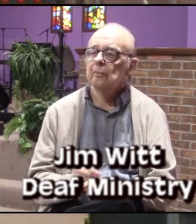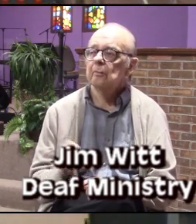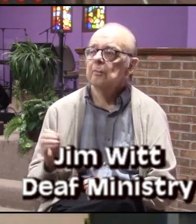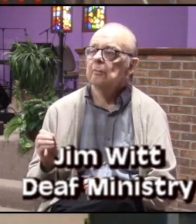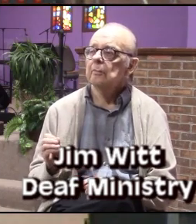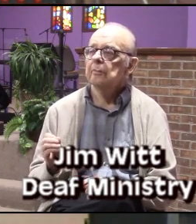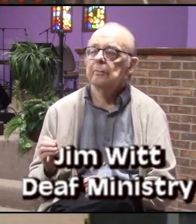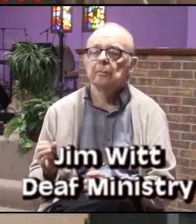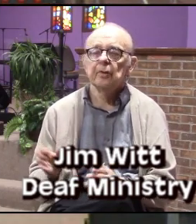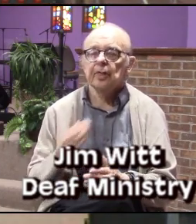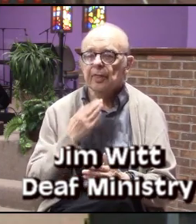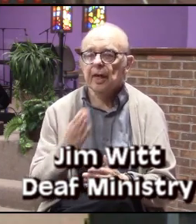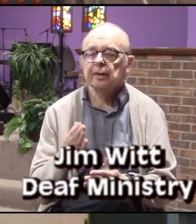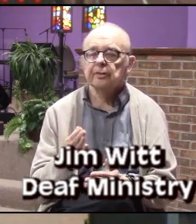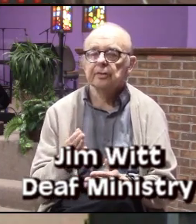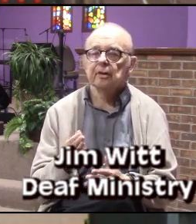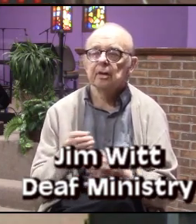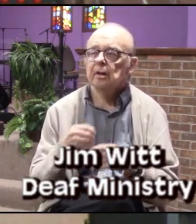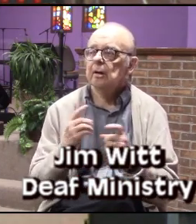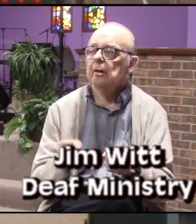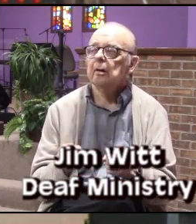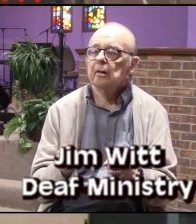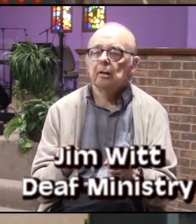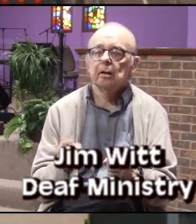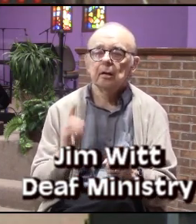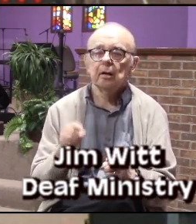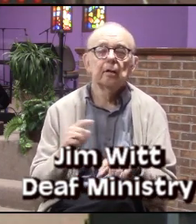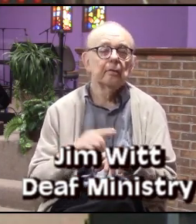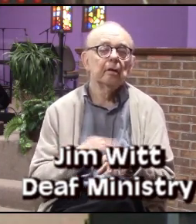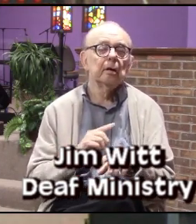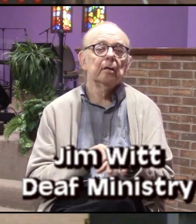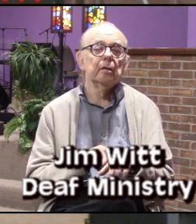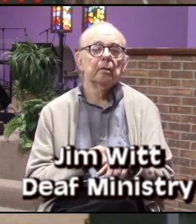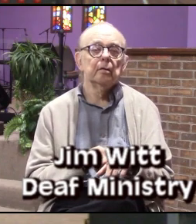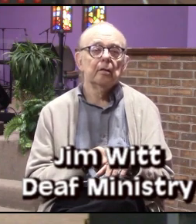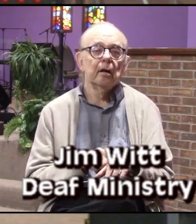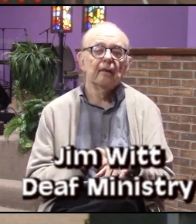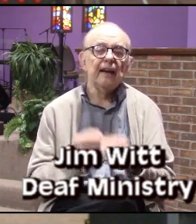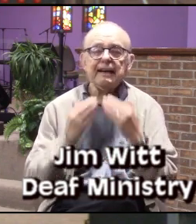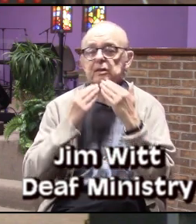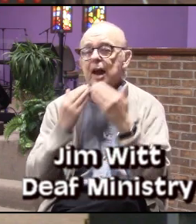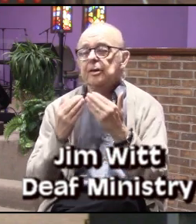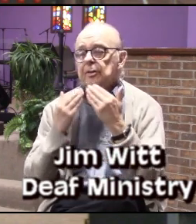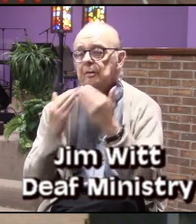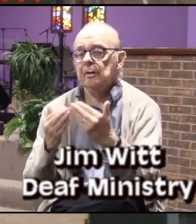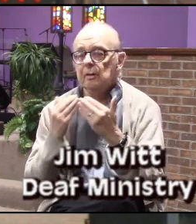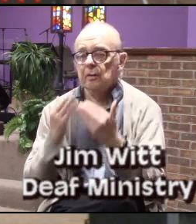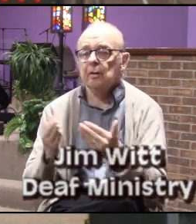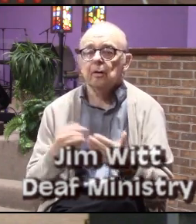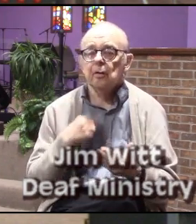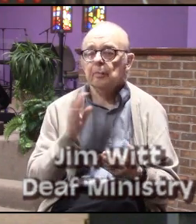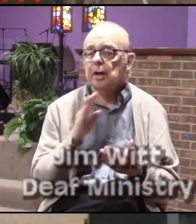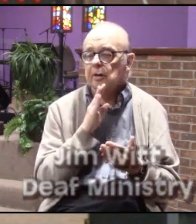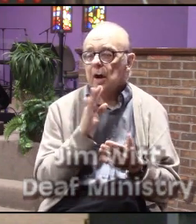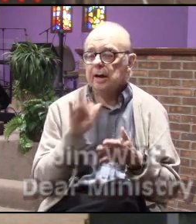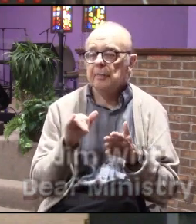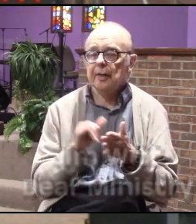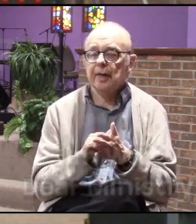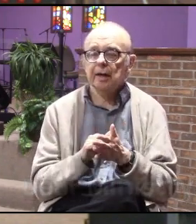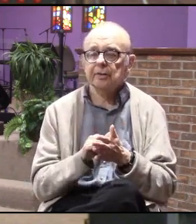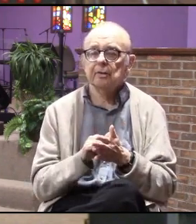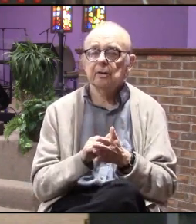And so with Thanksgiving is really supposedly a time of gratitude. And so that's what we're going to be talking